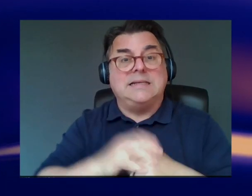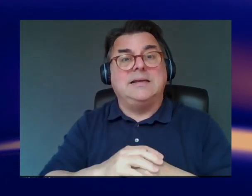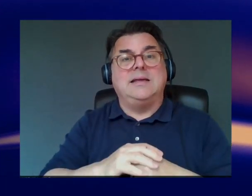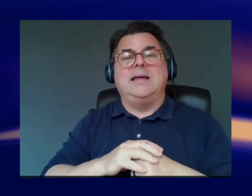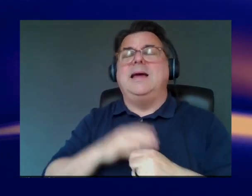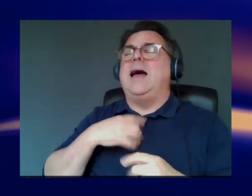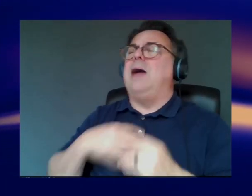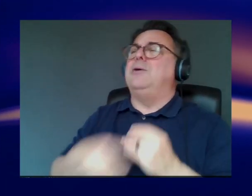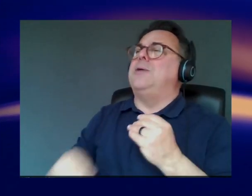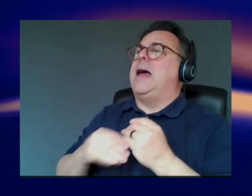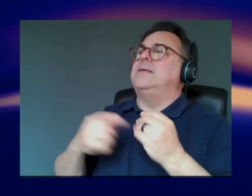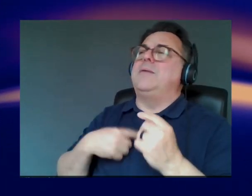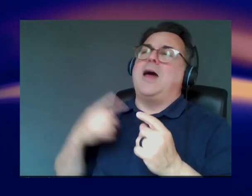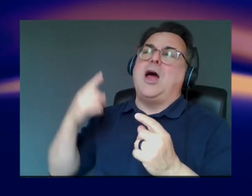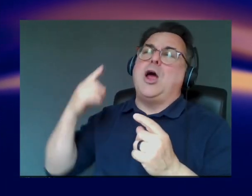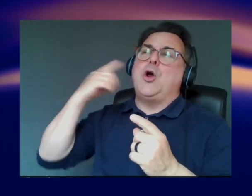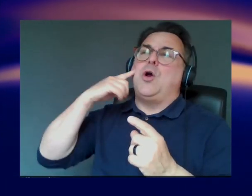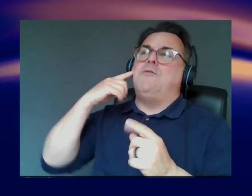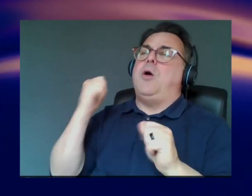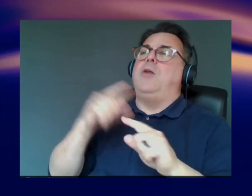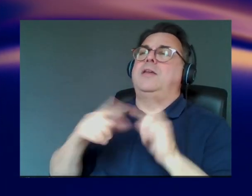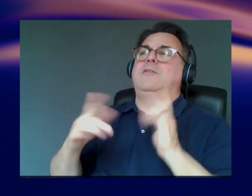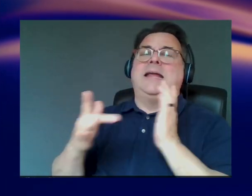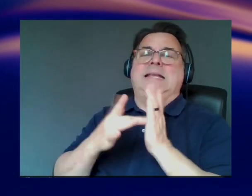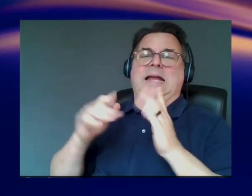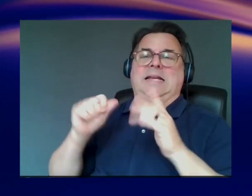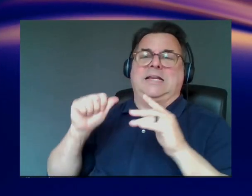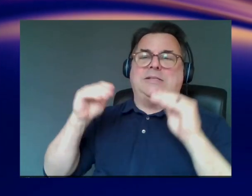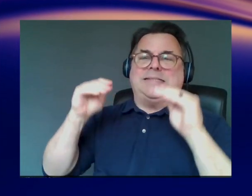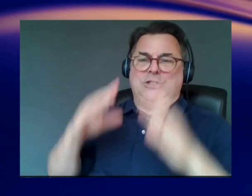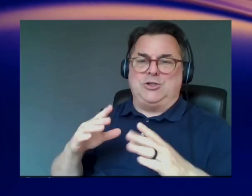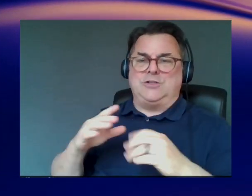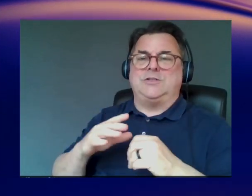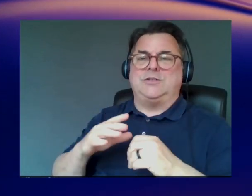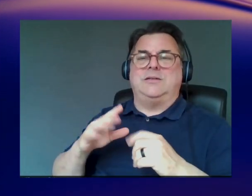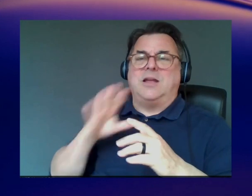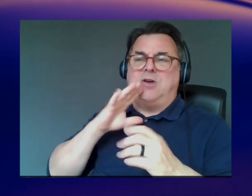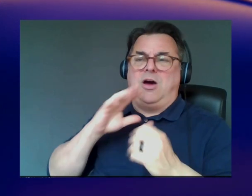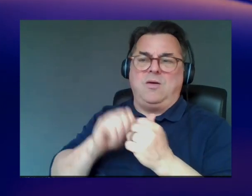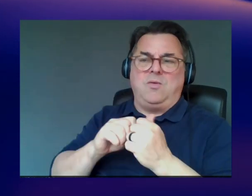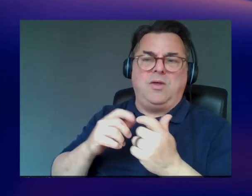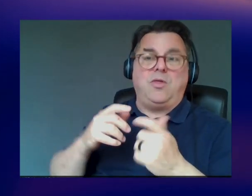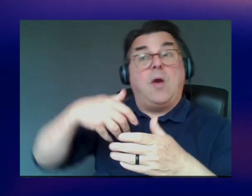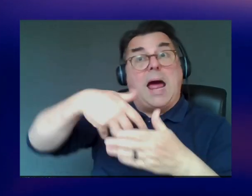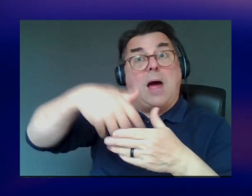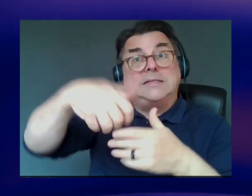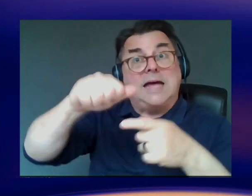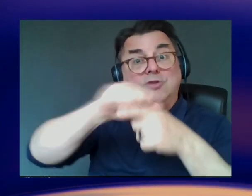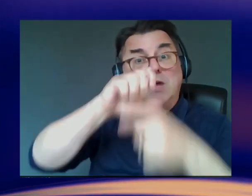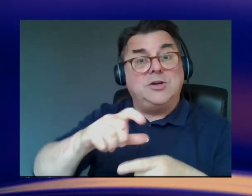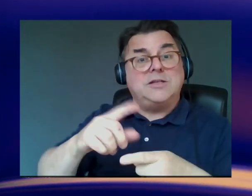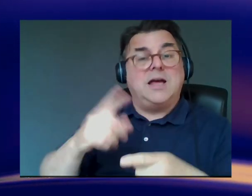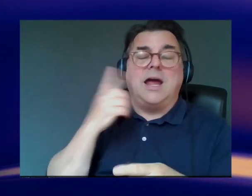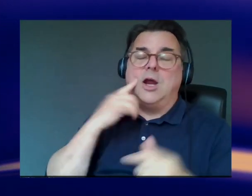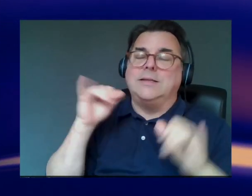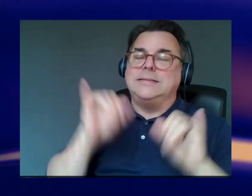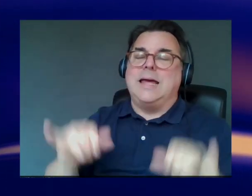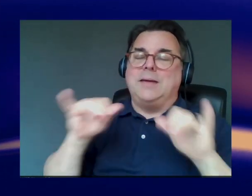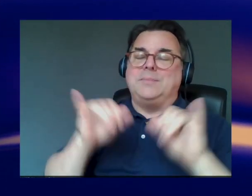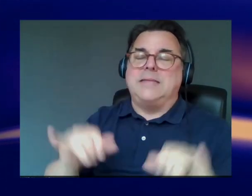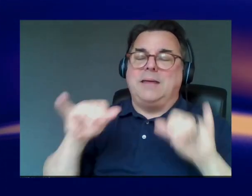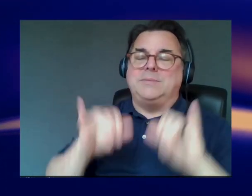to help you a ton, yeah. Yeah. So much so that it'll say some tasks that you need to know. So we can see there's some following